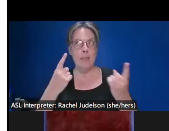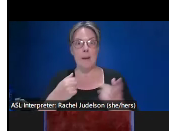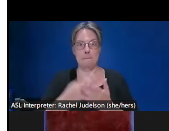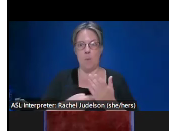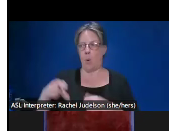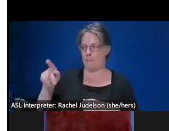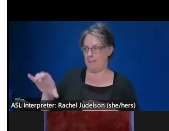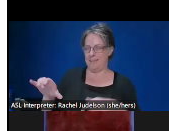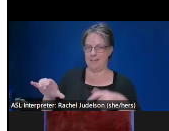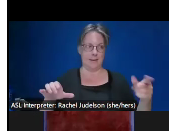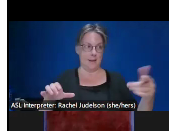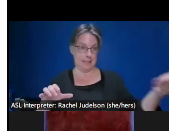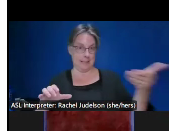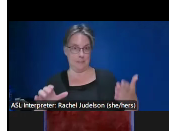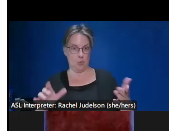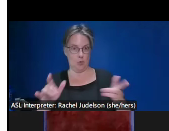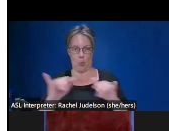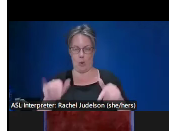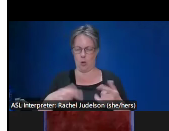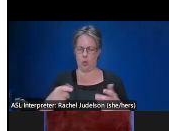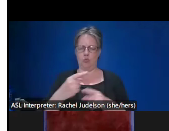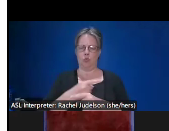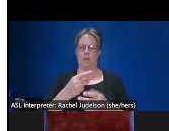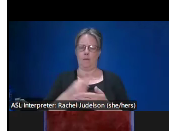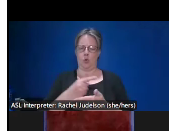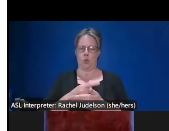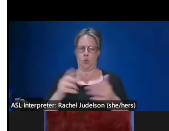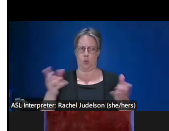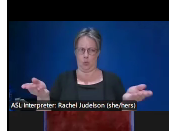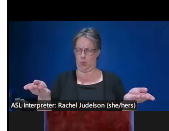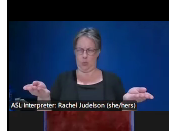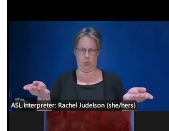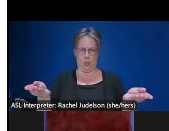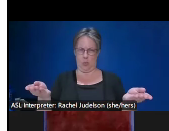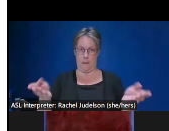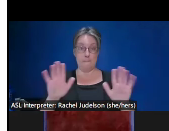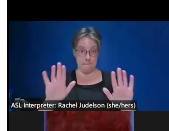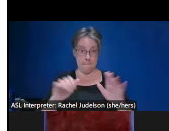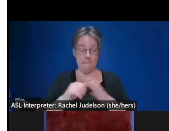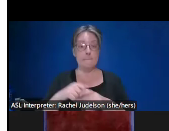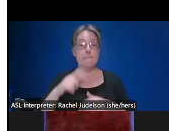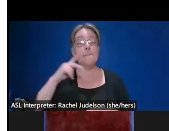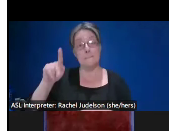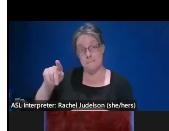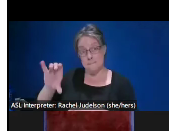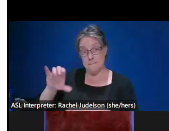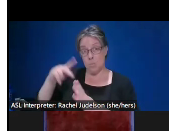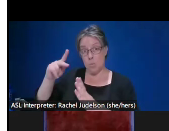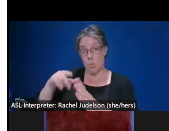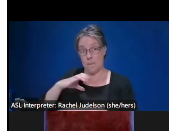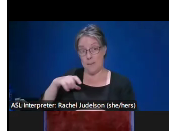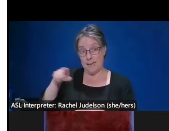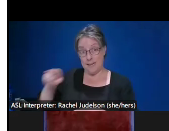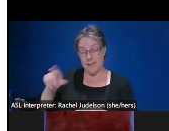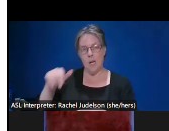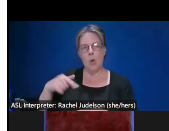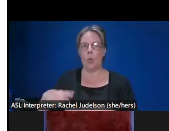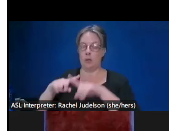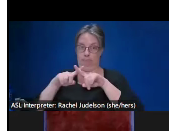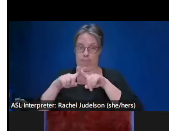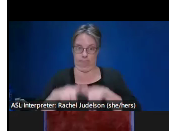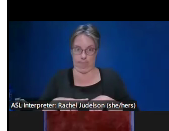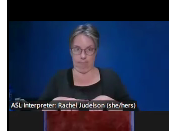audiences as you're doing your review. Now, the program committee will rely heavily on the